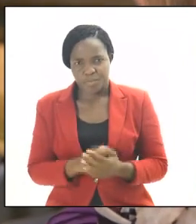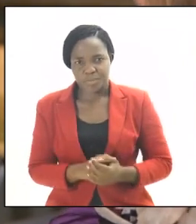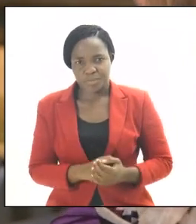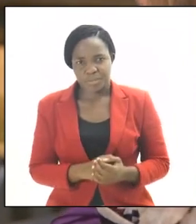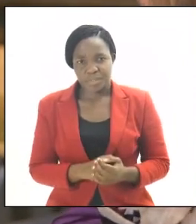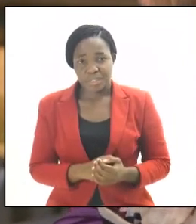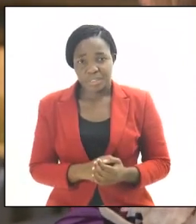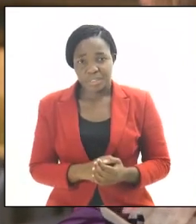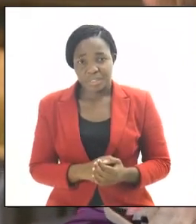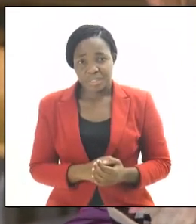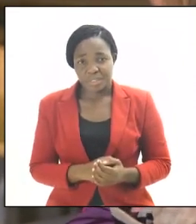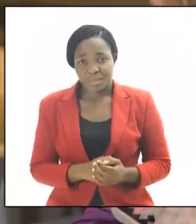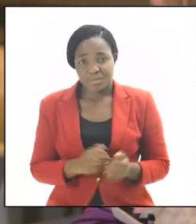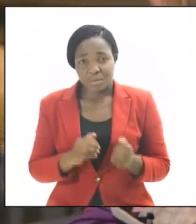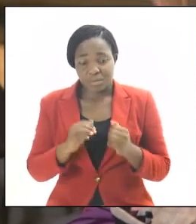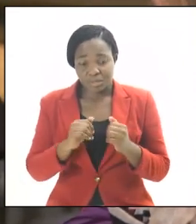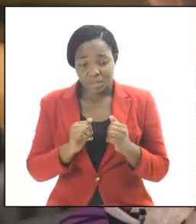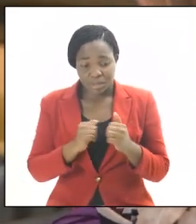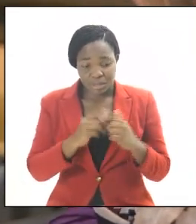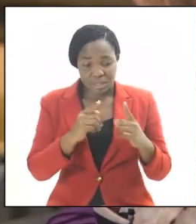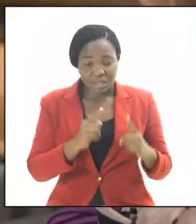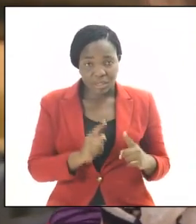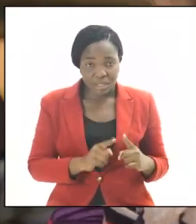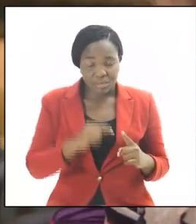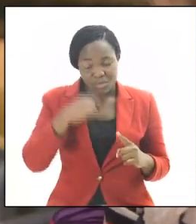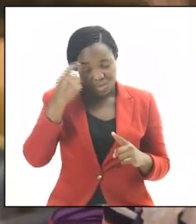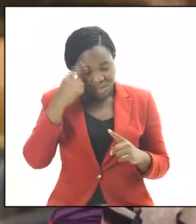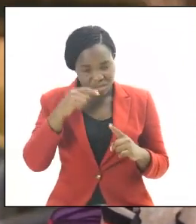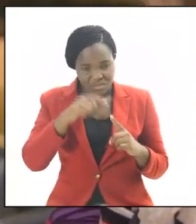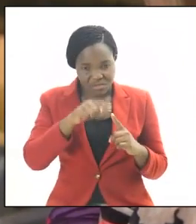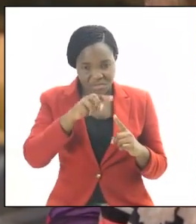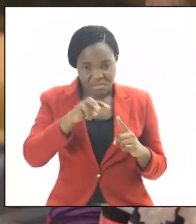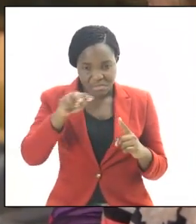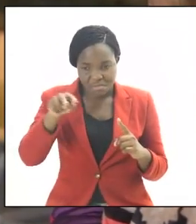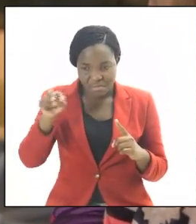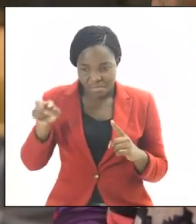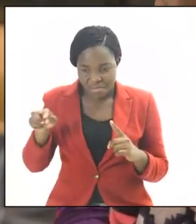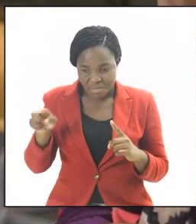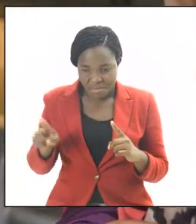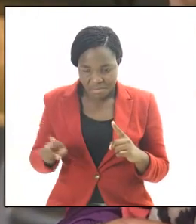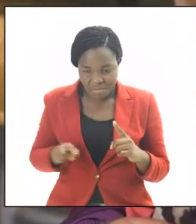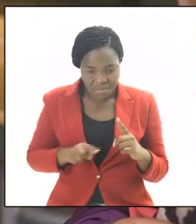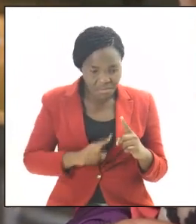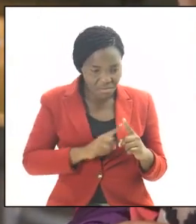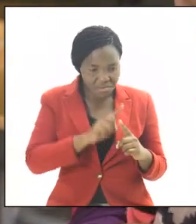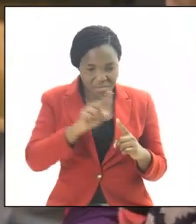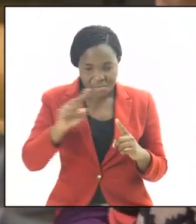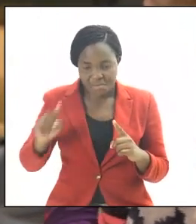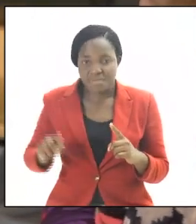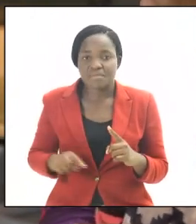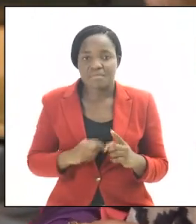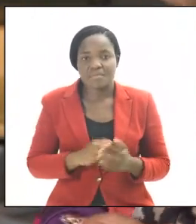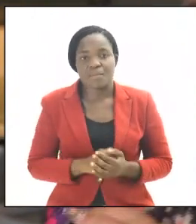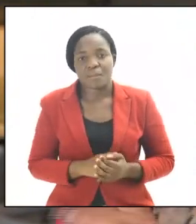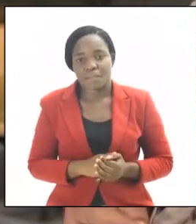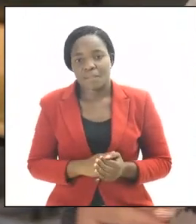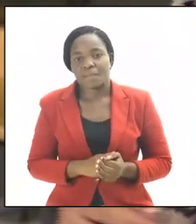man walking from his starting point and he walks around the shaded area until he's back at the start